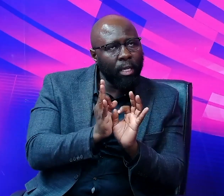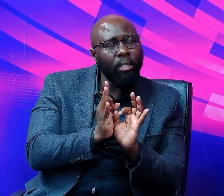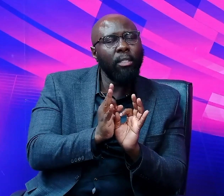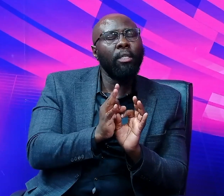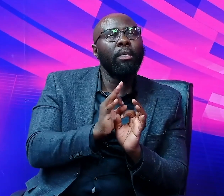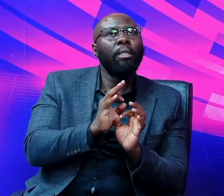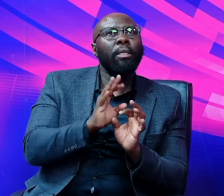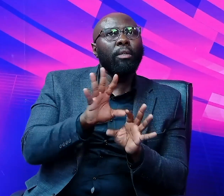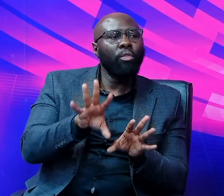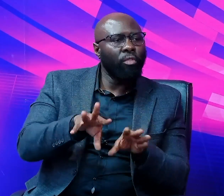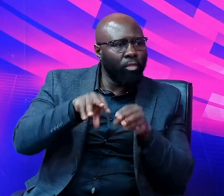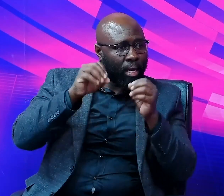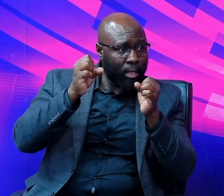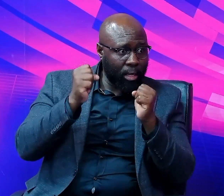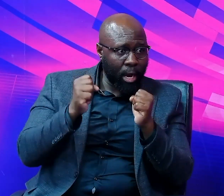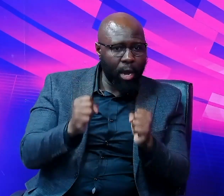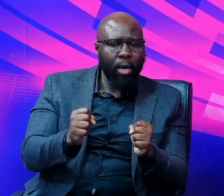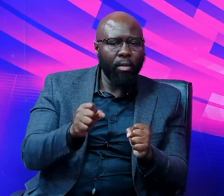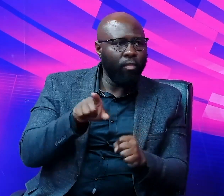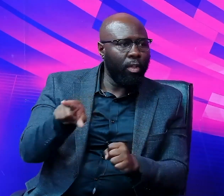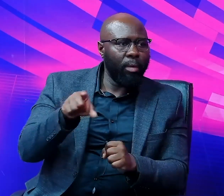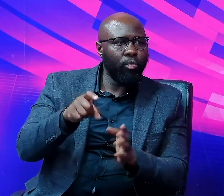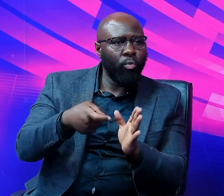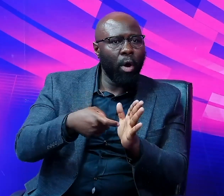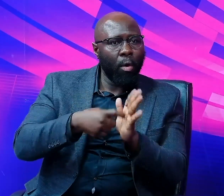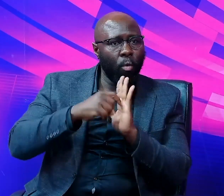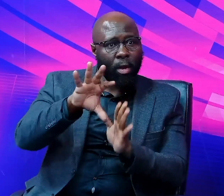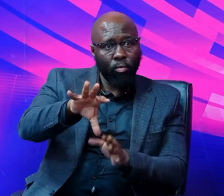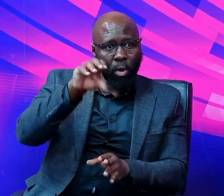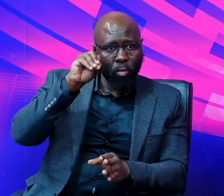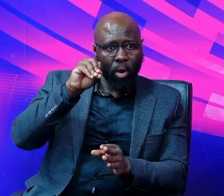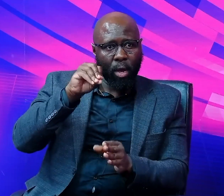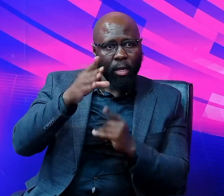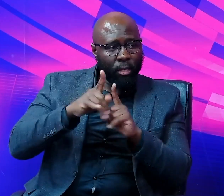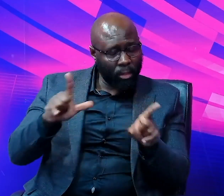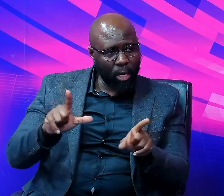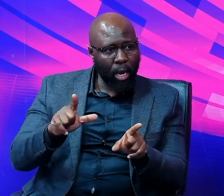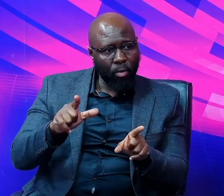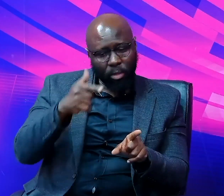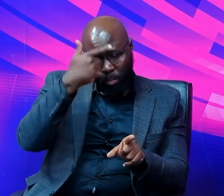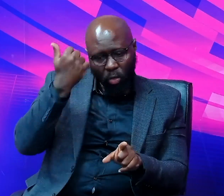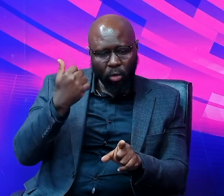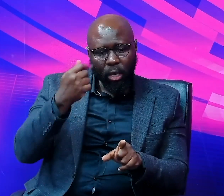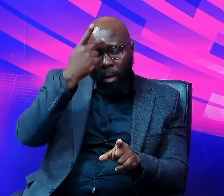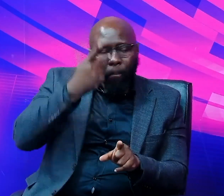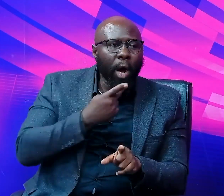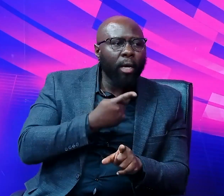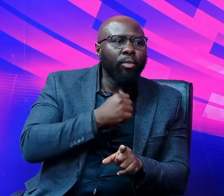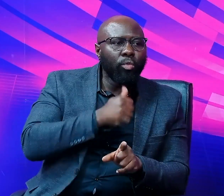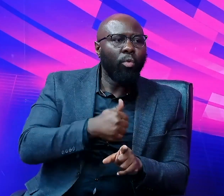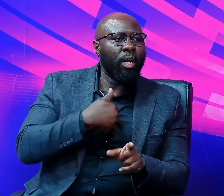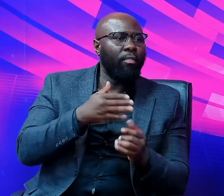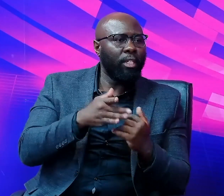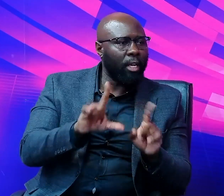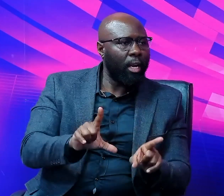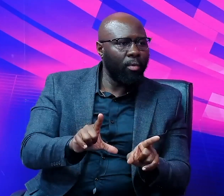maybe they are born to hearing families. So you find it so hard for them to acquire sign language because